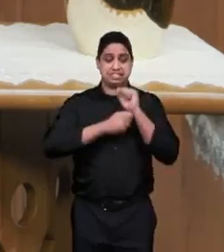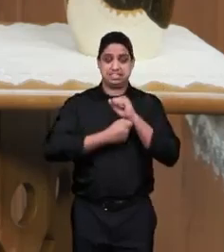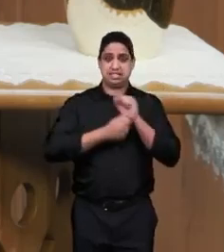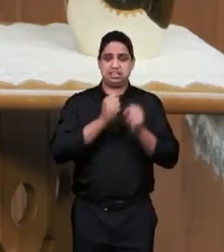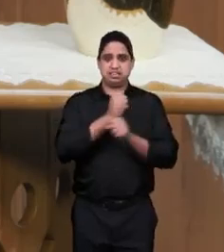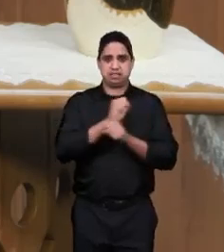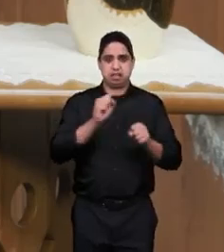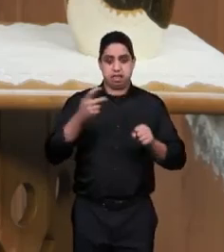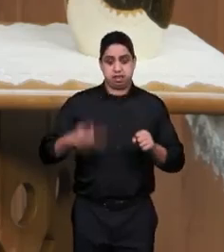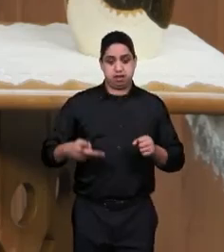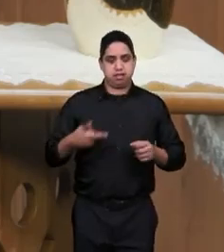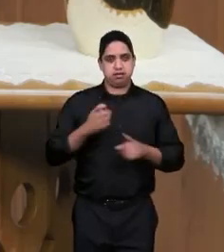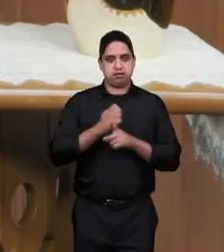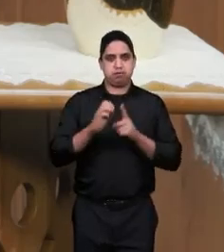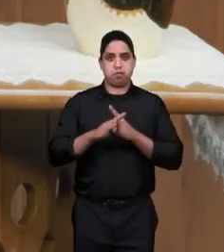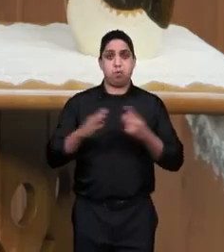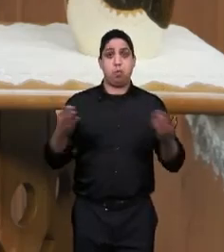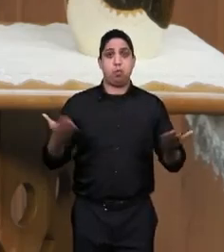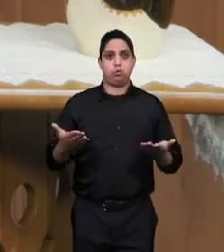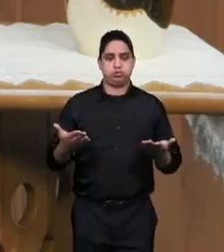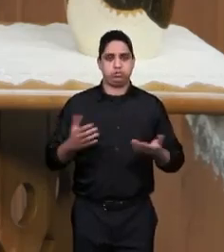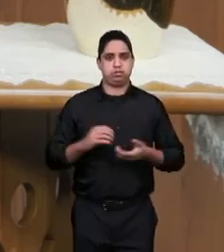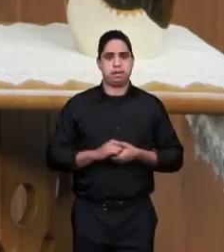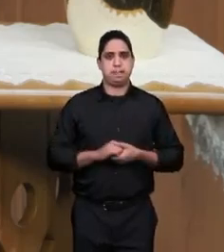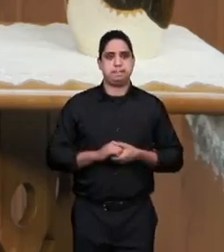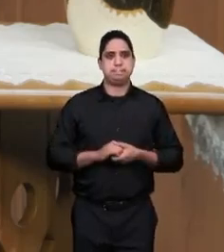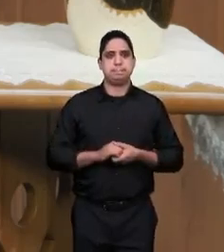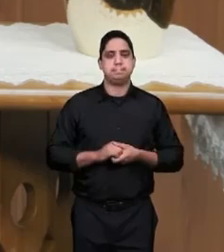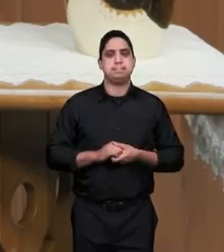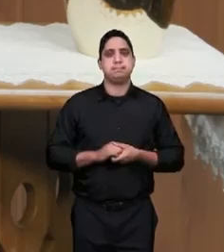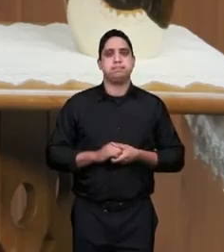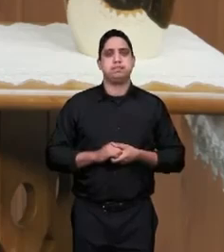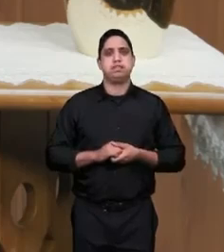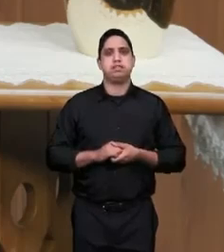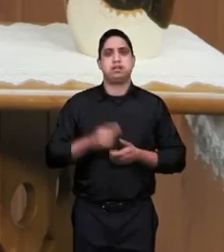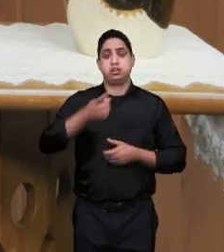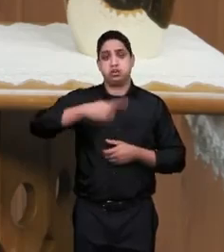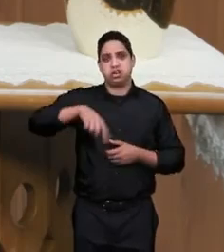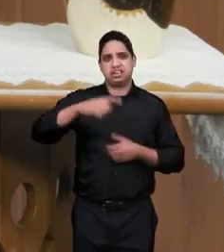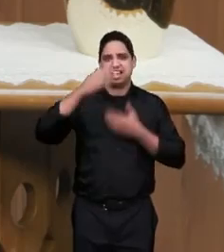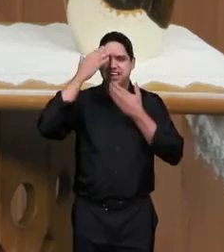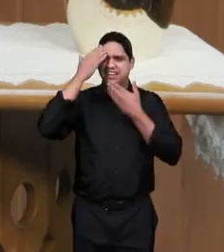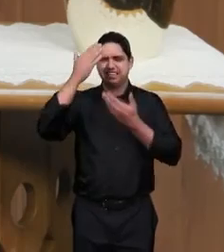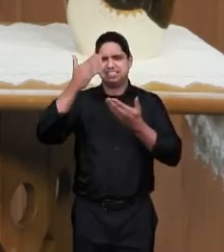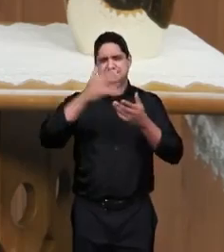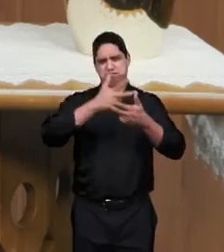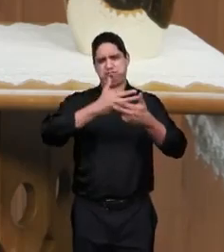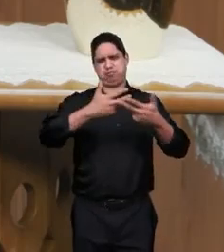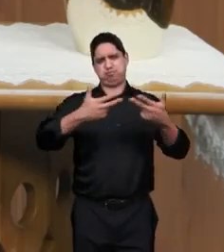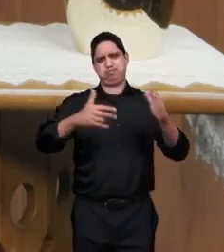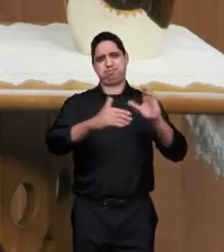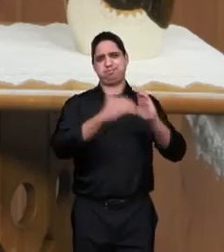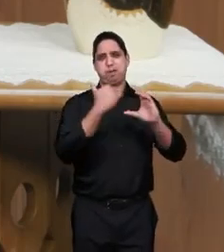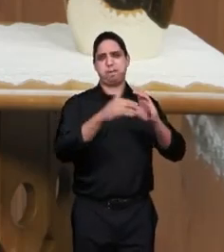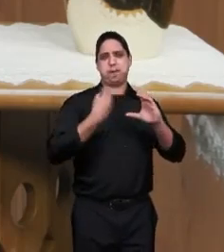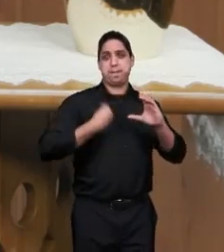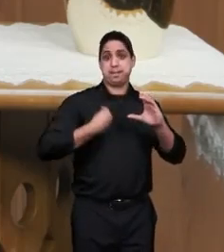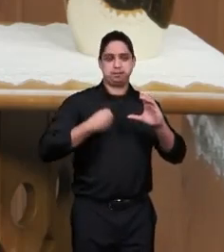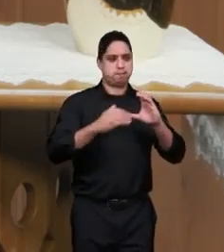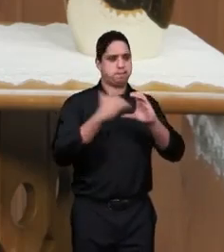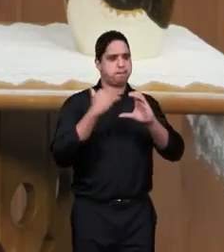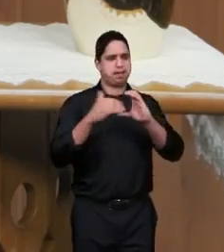the Enigma of Samson, for this Sunday school. And we'd like to thank all those